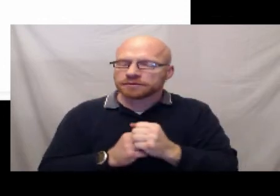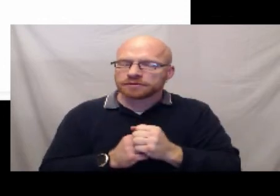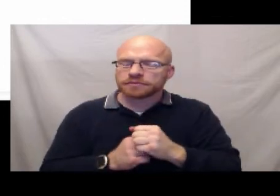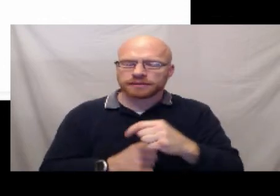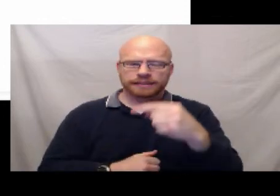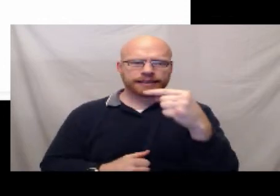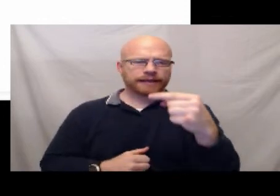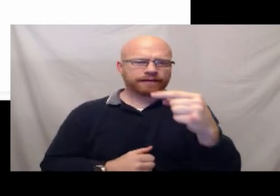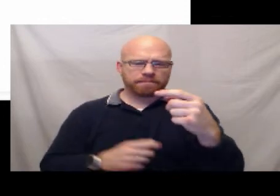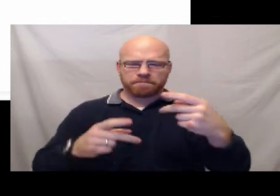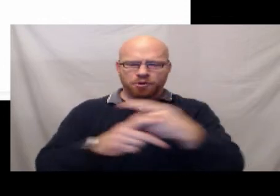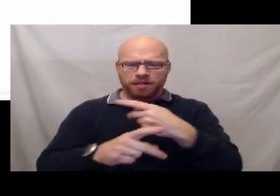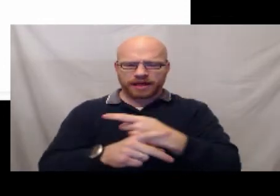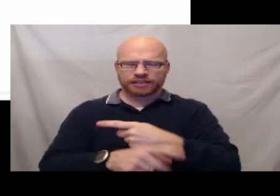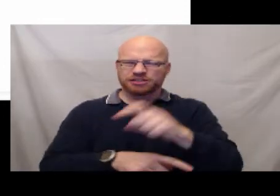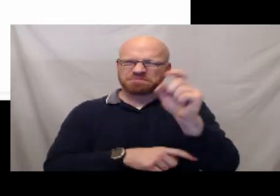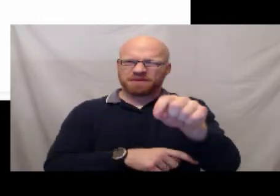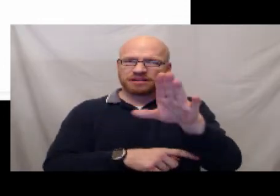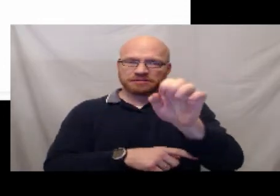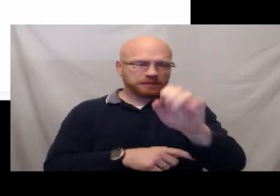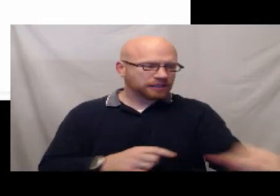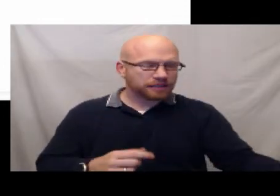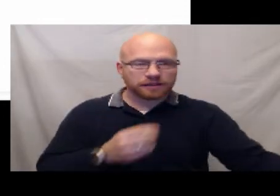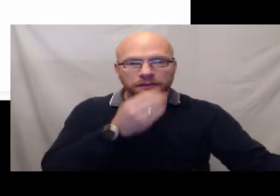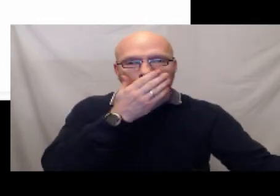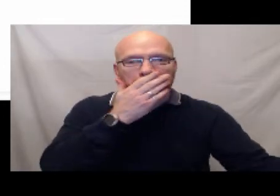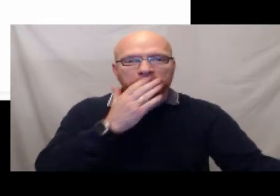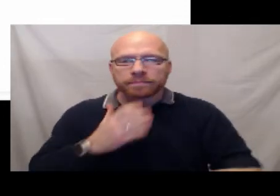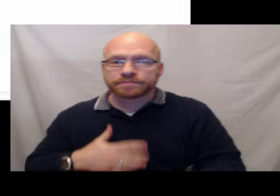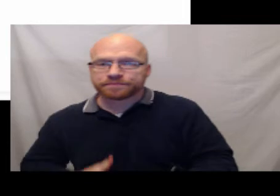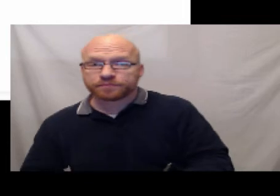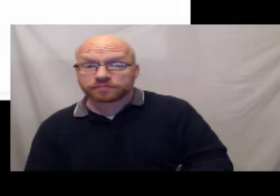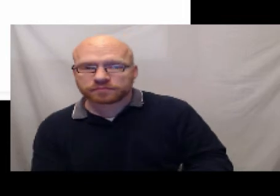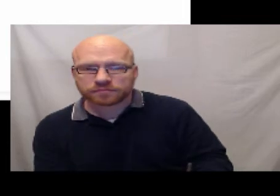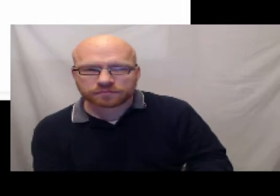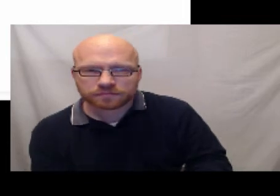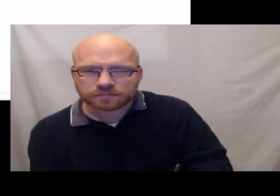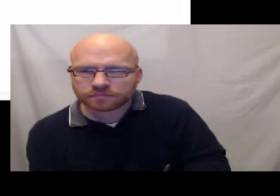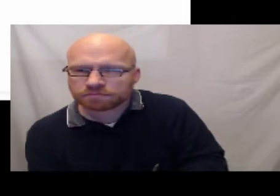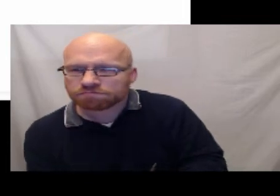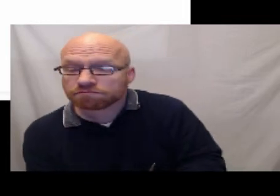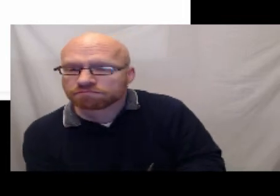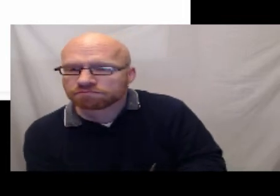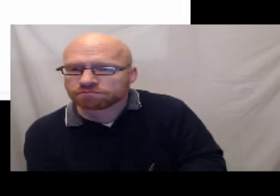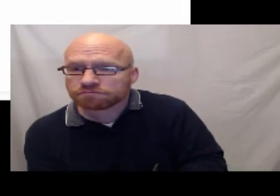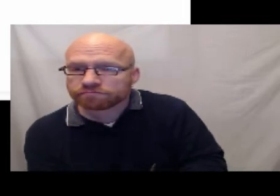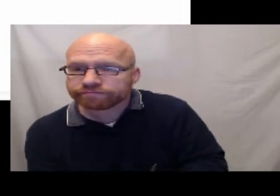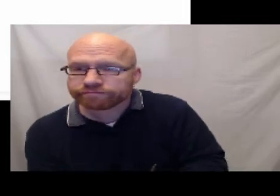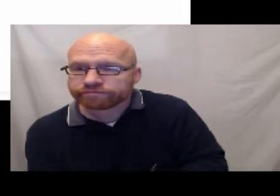negative multiplication answer, we need a positive and a negative factor.